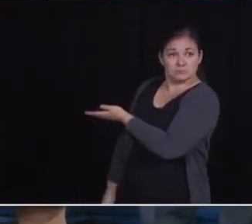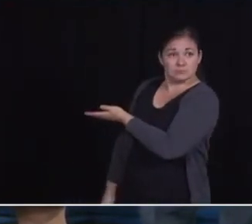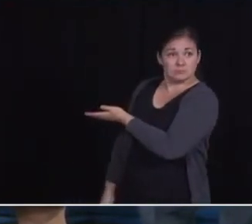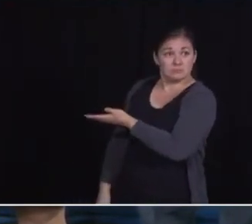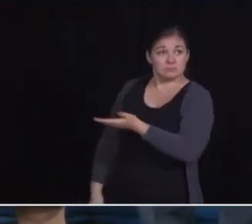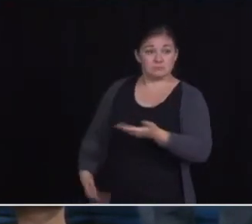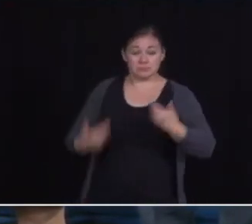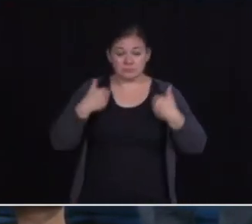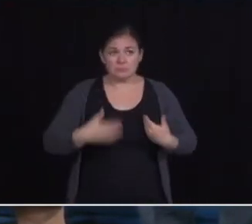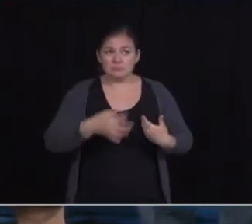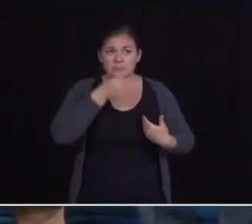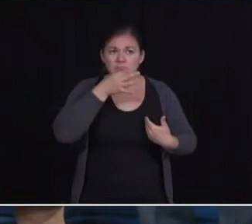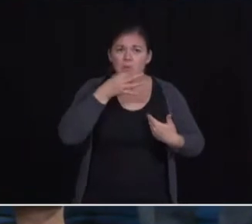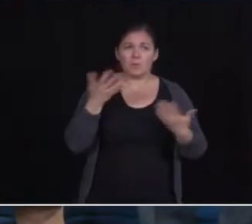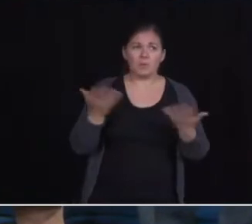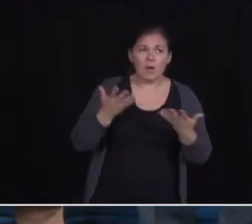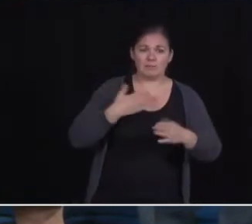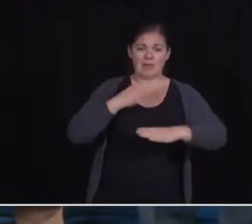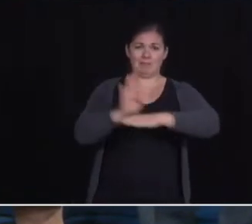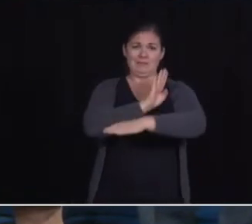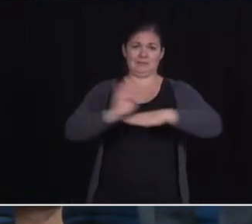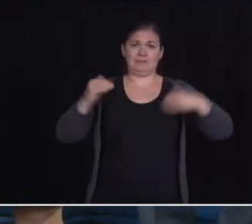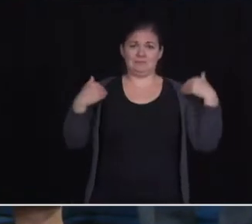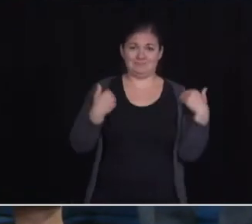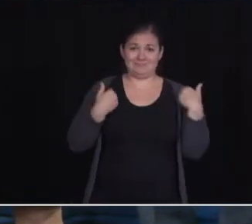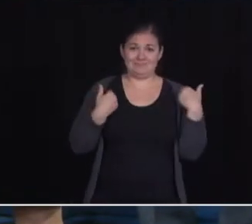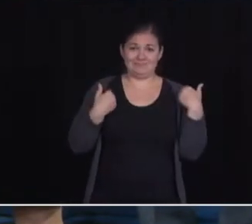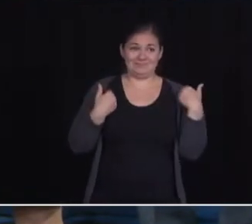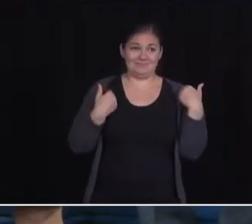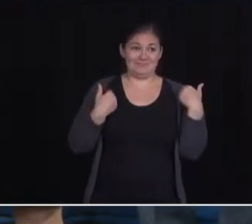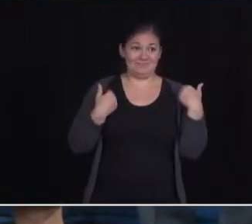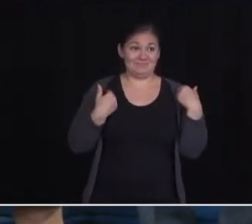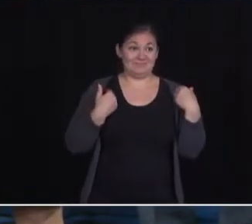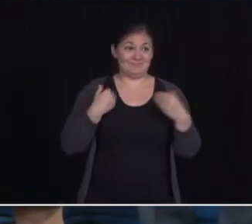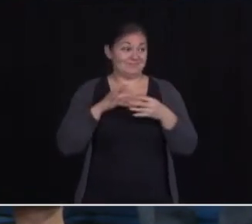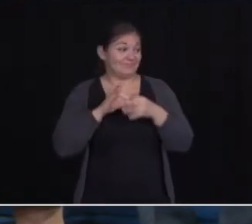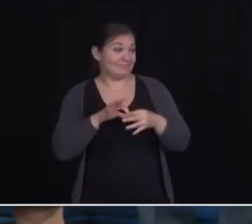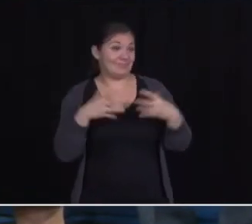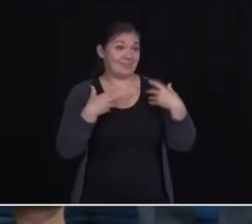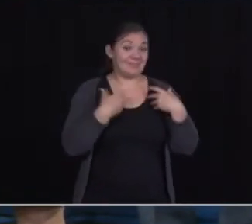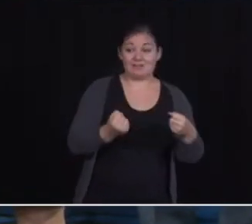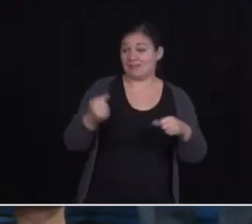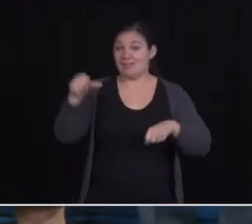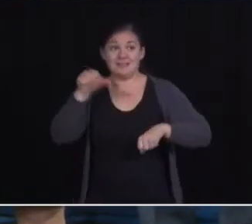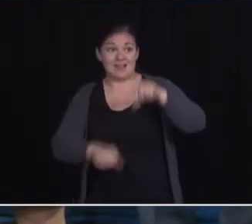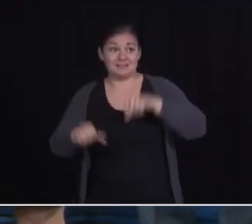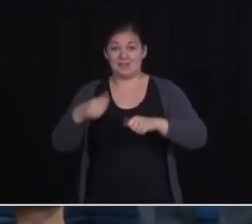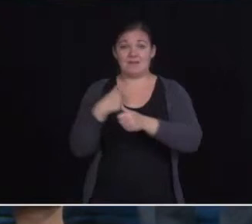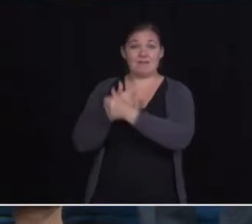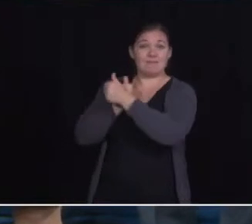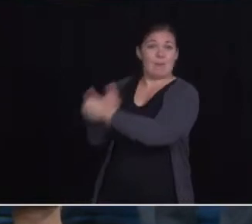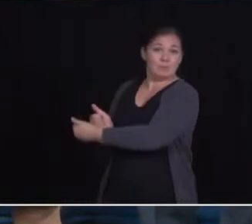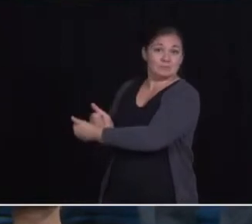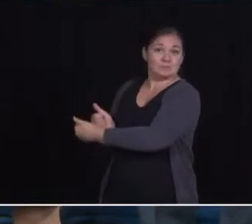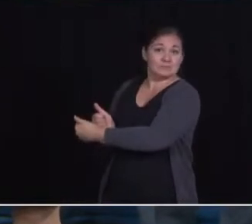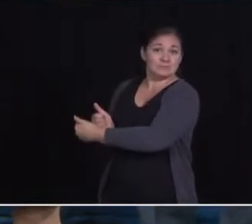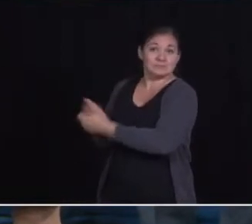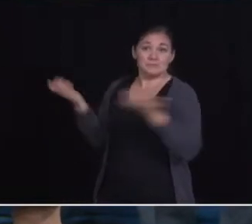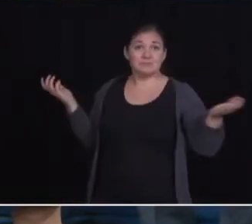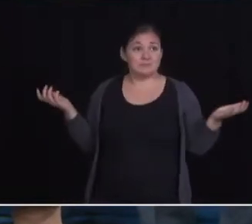have to rely on the health and science, and I always will. I may agree, I may disagree, but when the experts come to